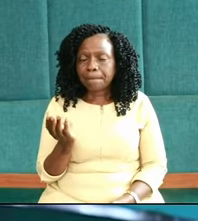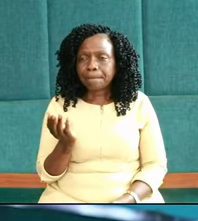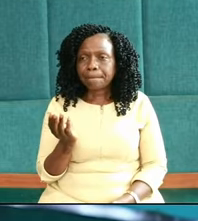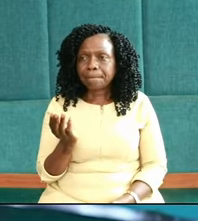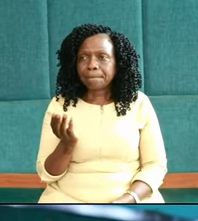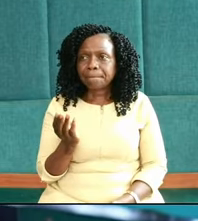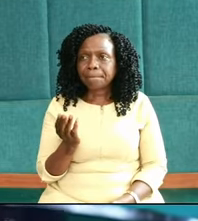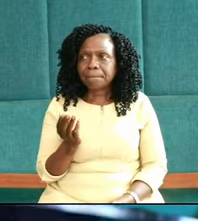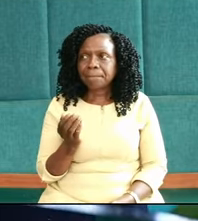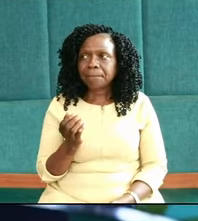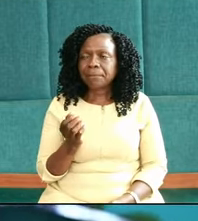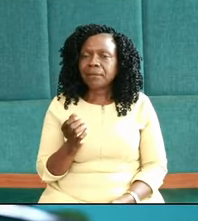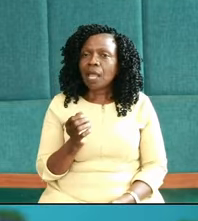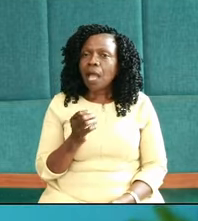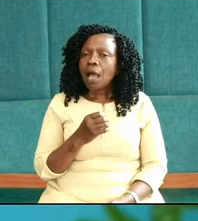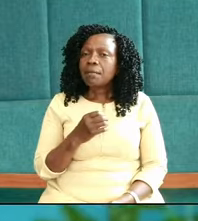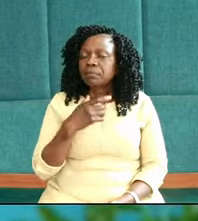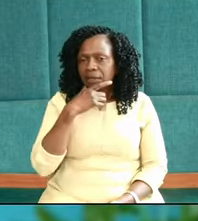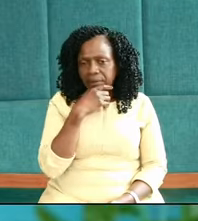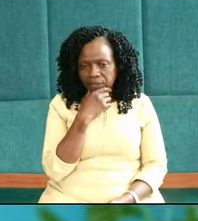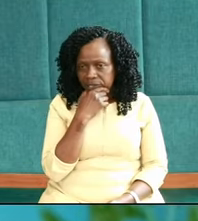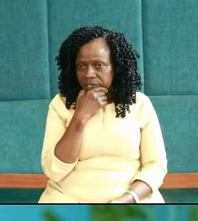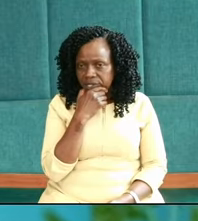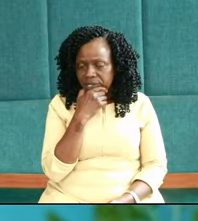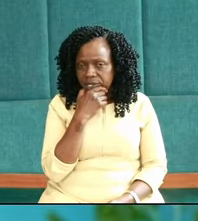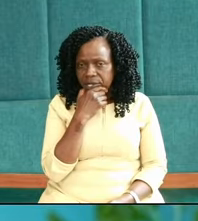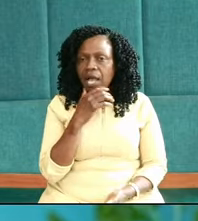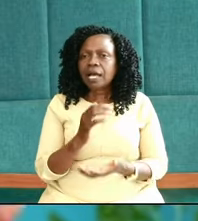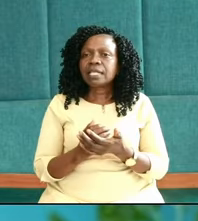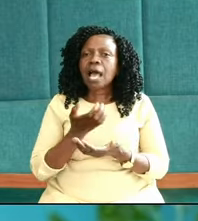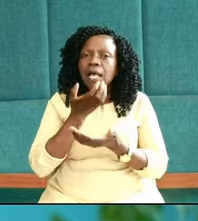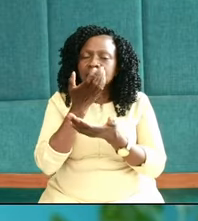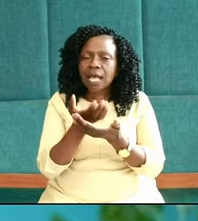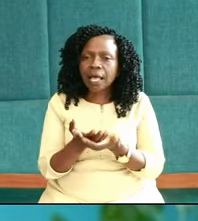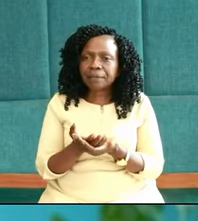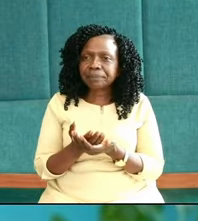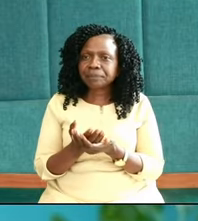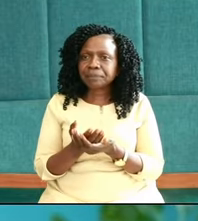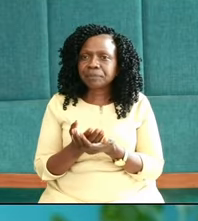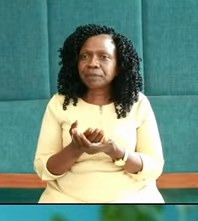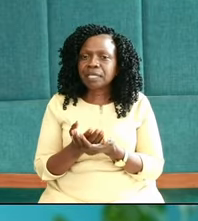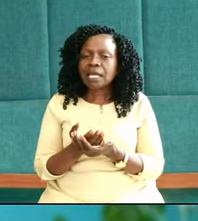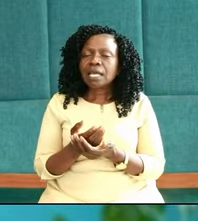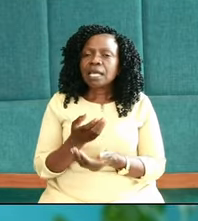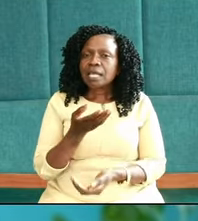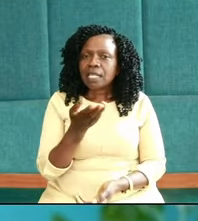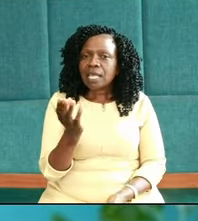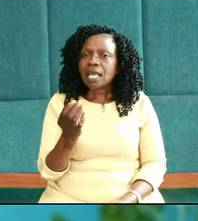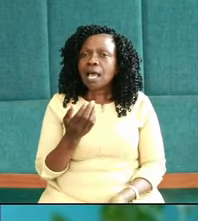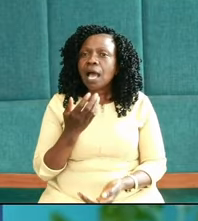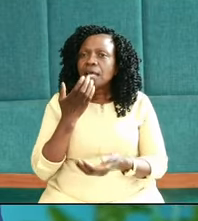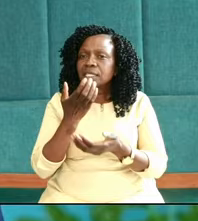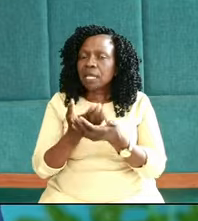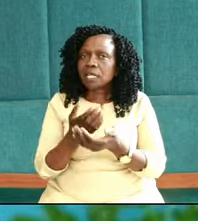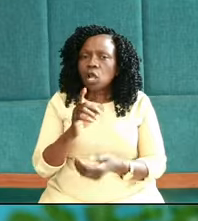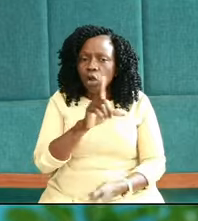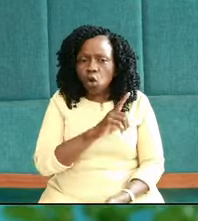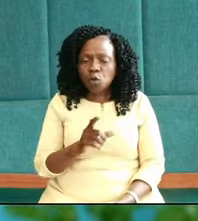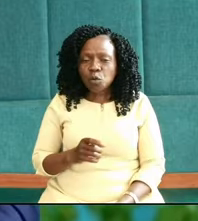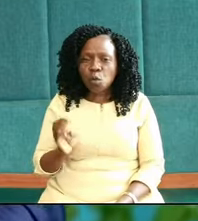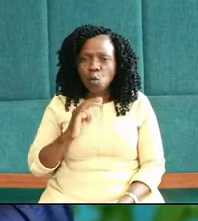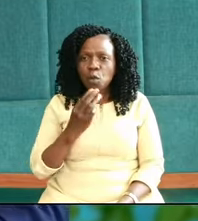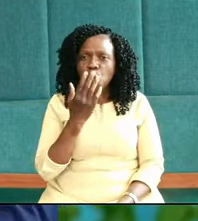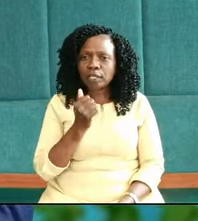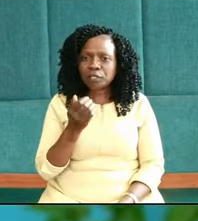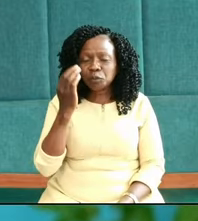And I'm surprised at the answer. They don't go straight to the answer that, Lord, we want to know you.